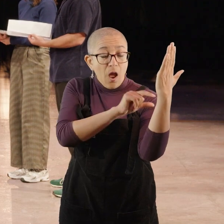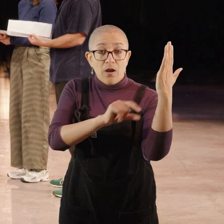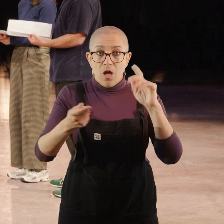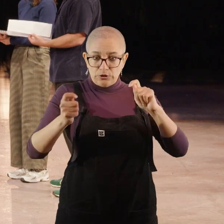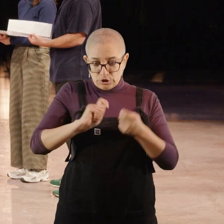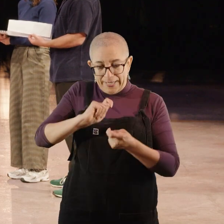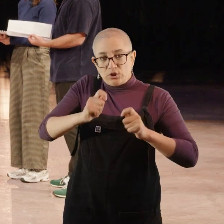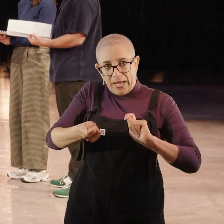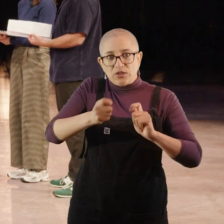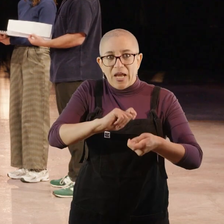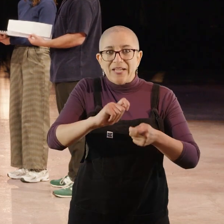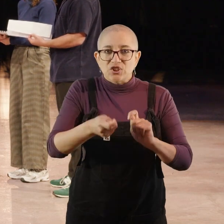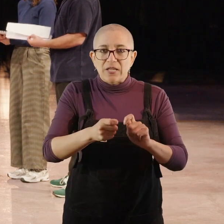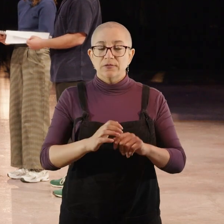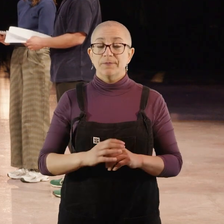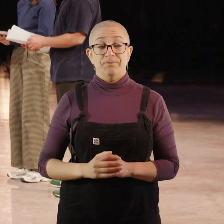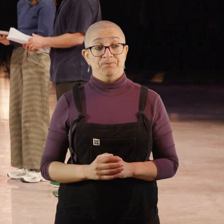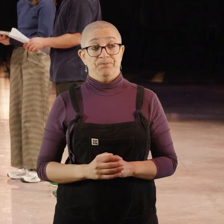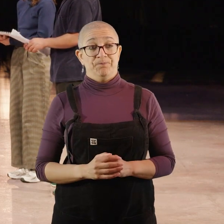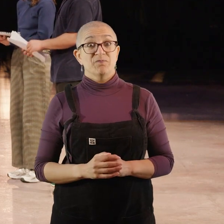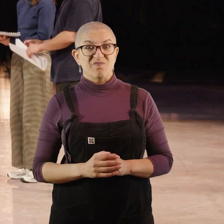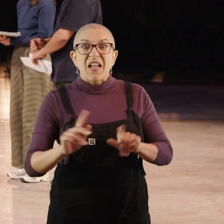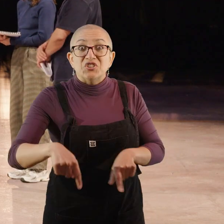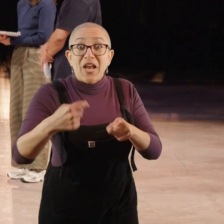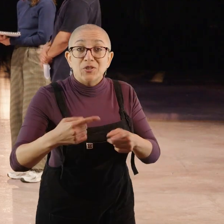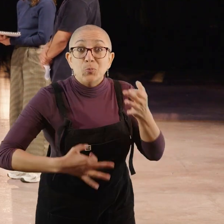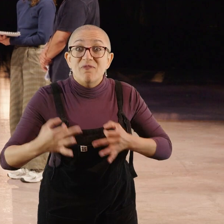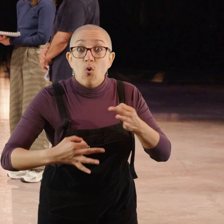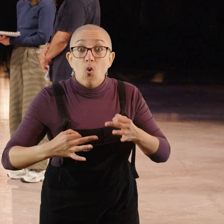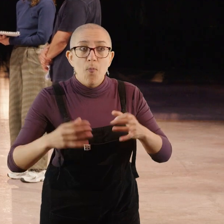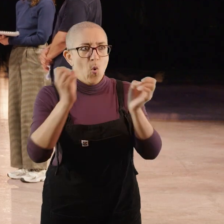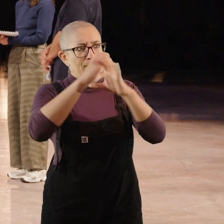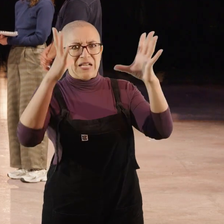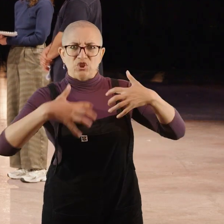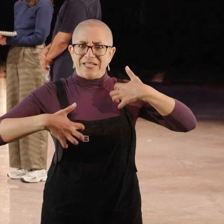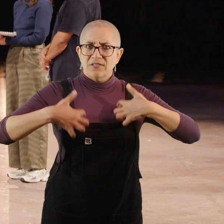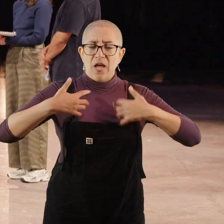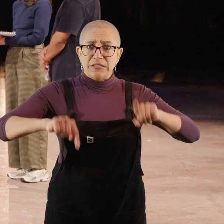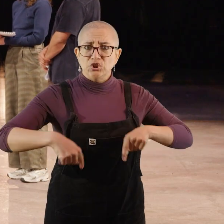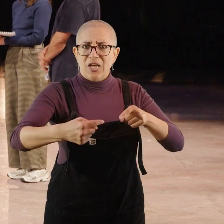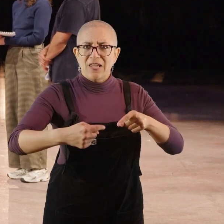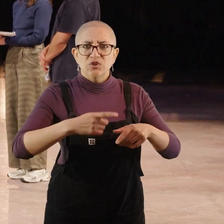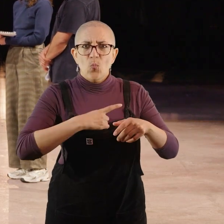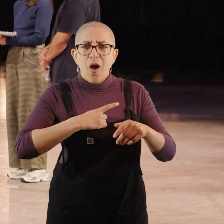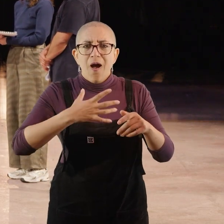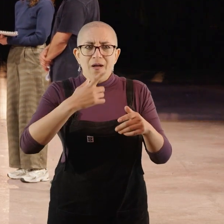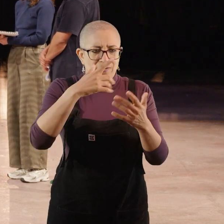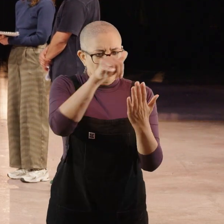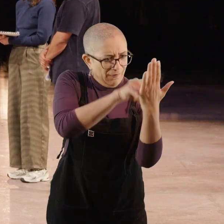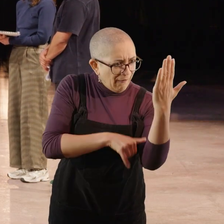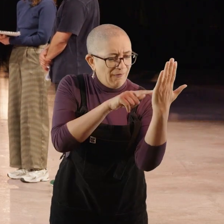Which is quite a challenge to perform, and also I should imagine quite an exciting challenge as well, because there's so many sort of moments to find within